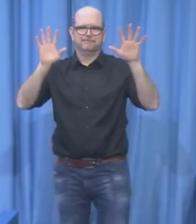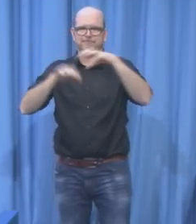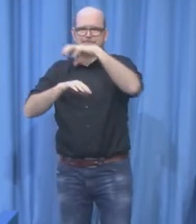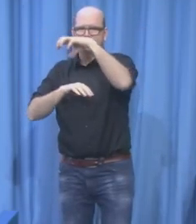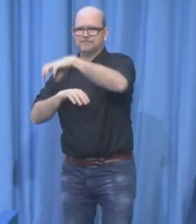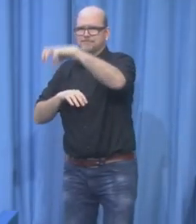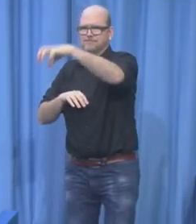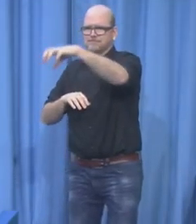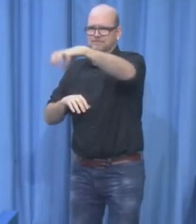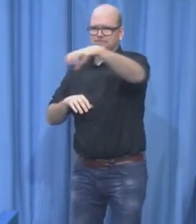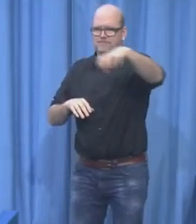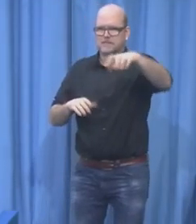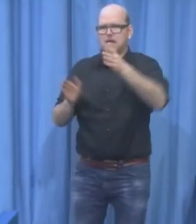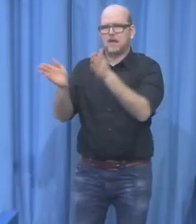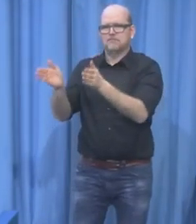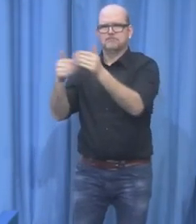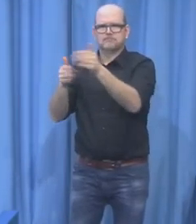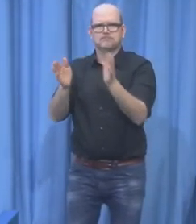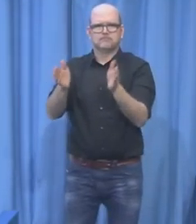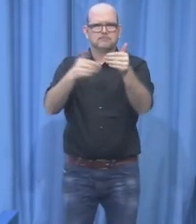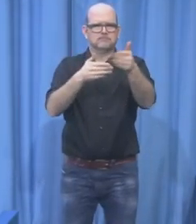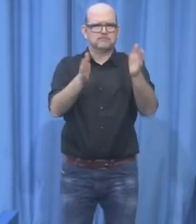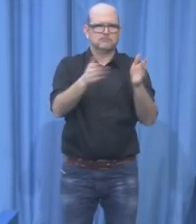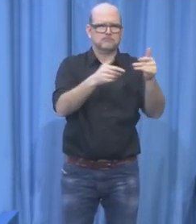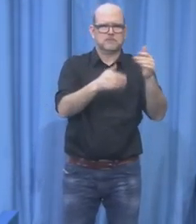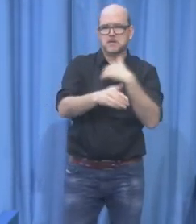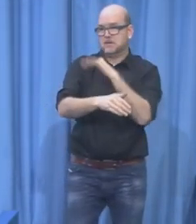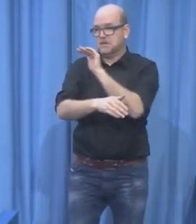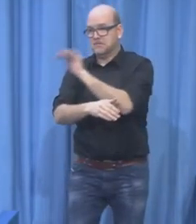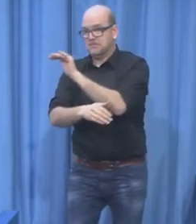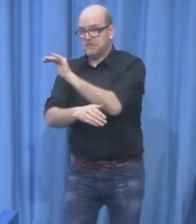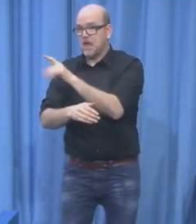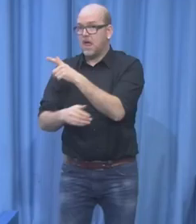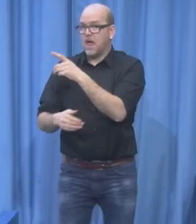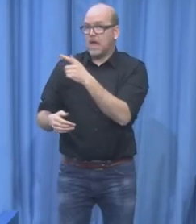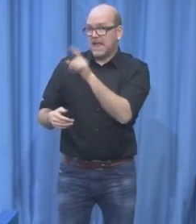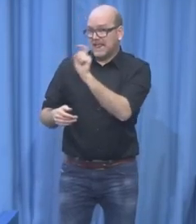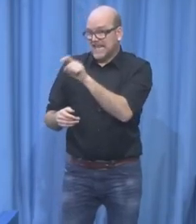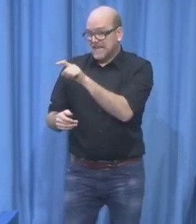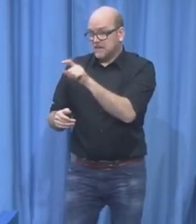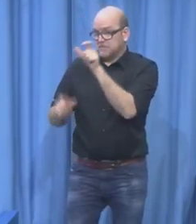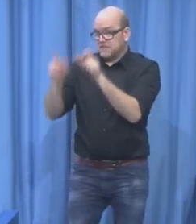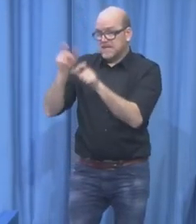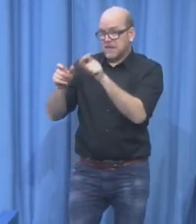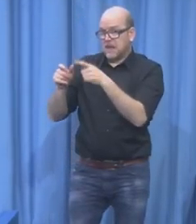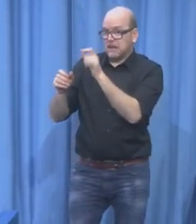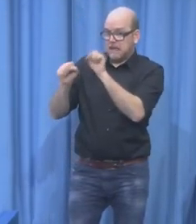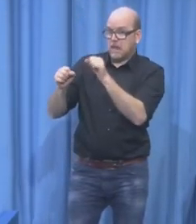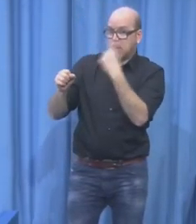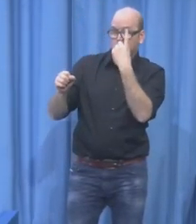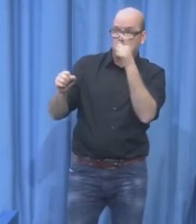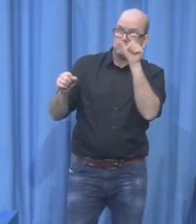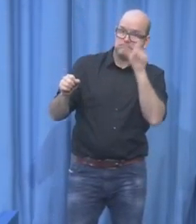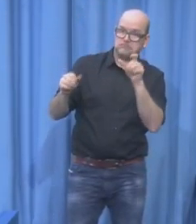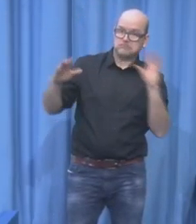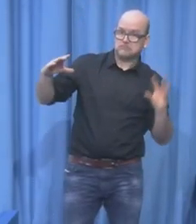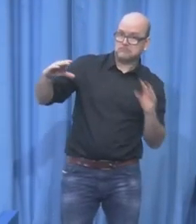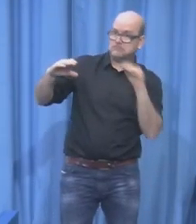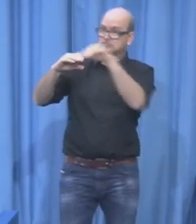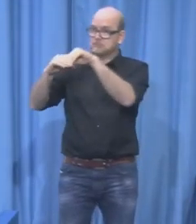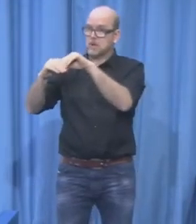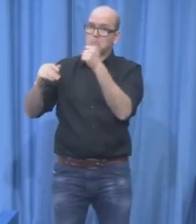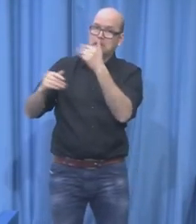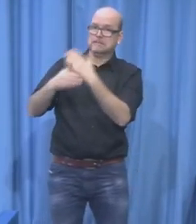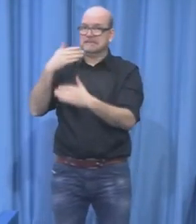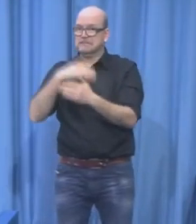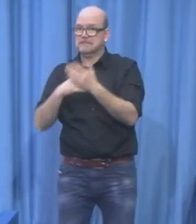get involved. They looked for volunteers. And in advance of it coming over, Erin and Susie came to Ireland and did a